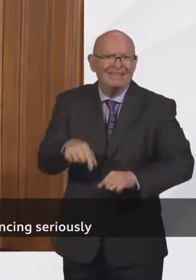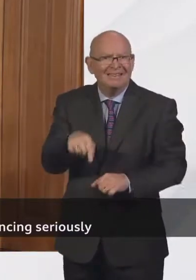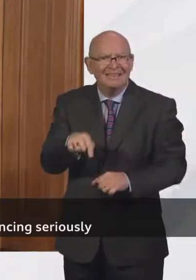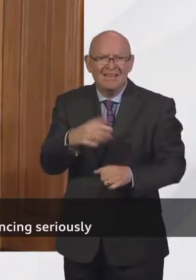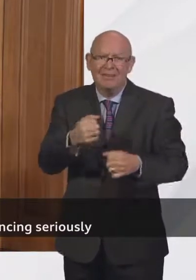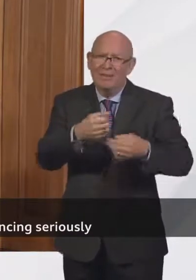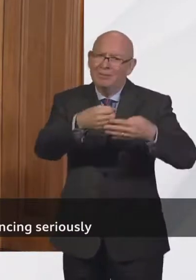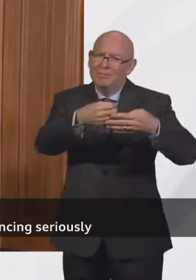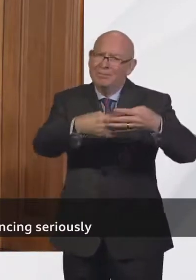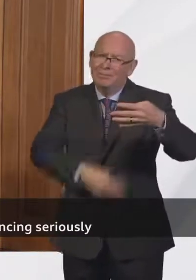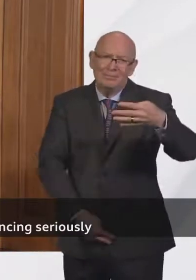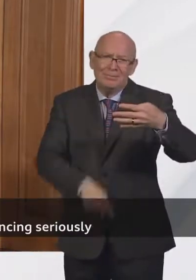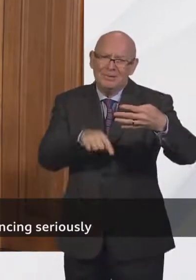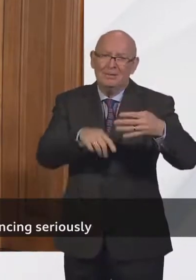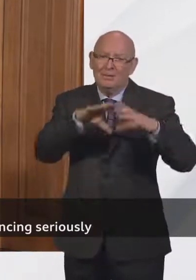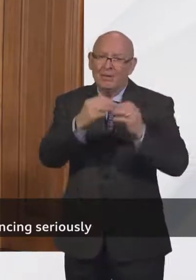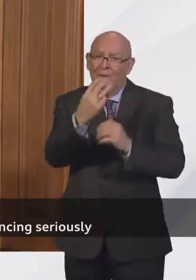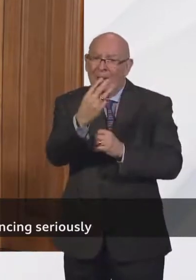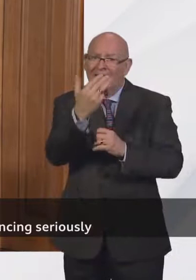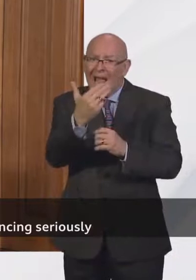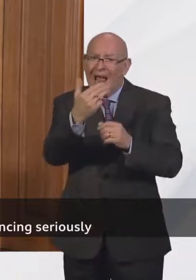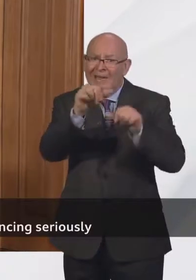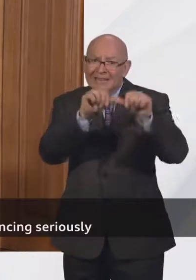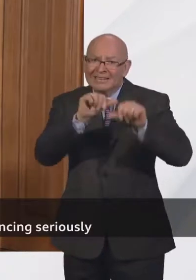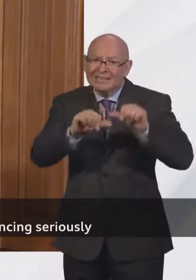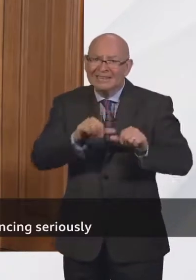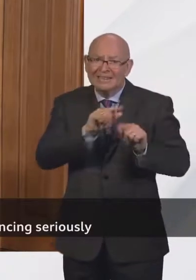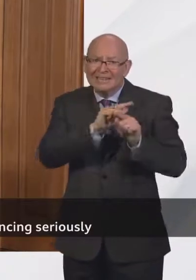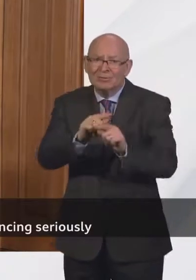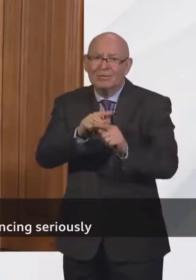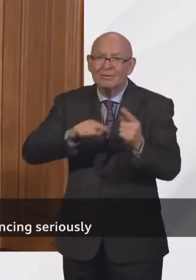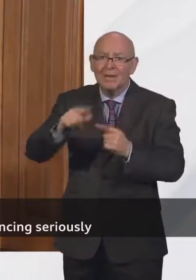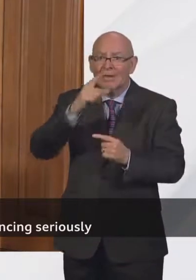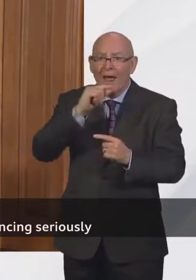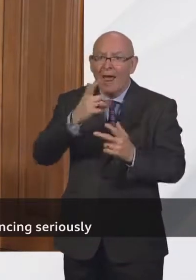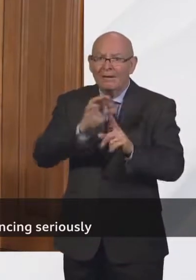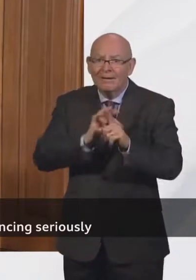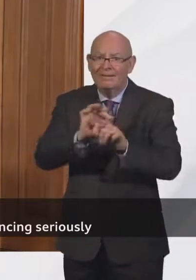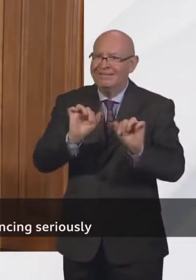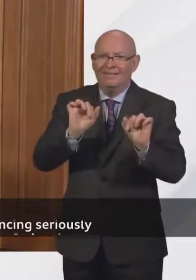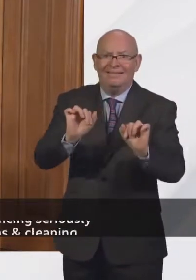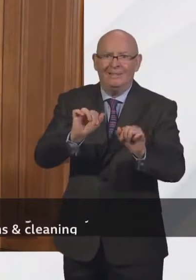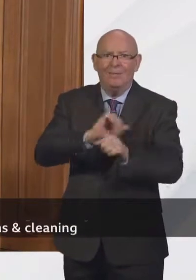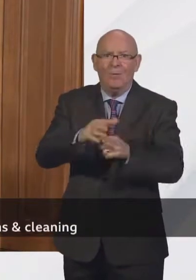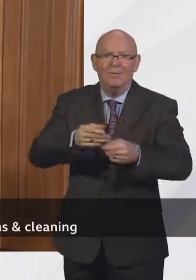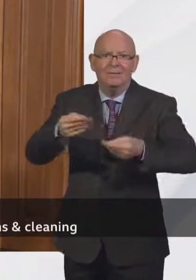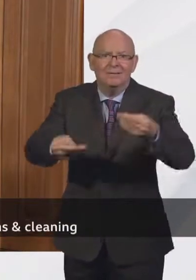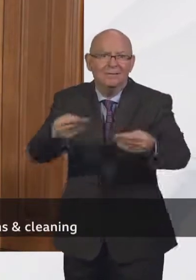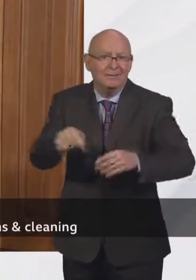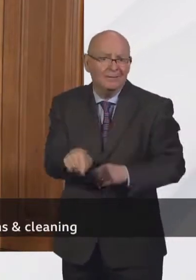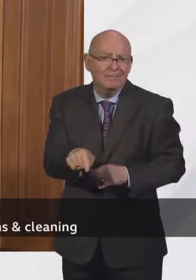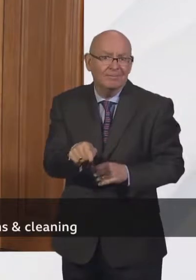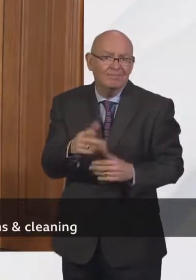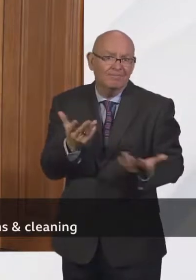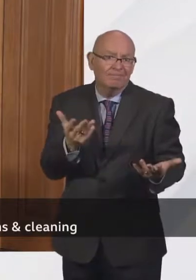about yesterday, and the very final one, which is one more widely, which is the effort of